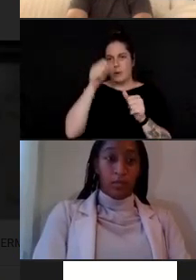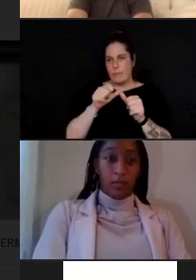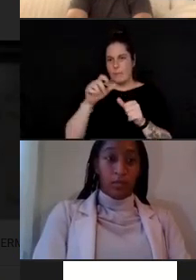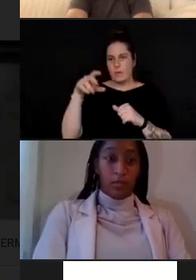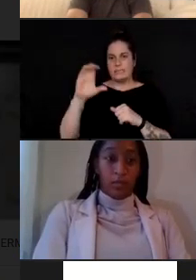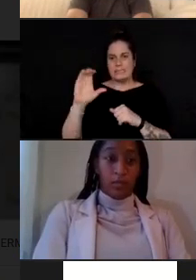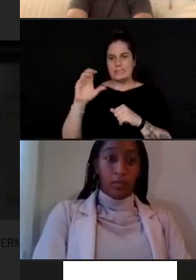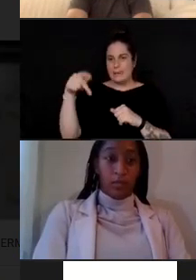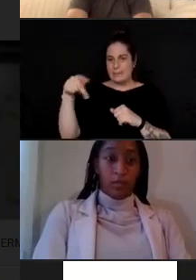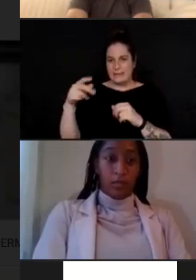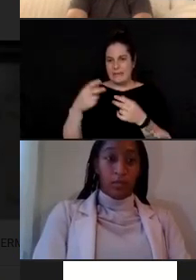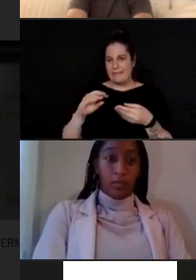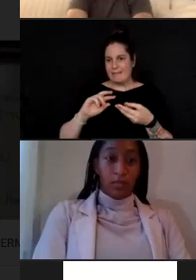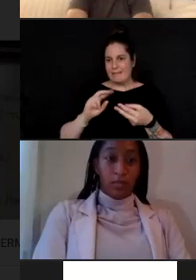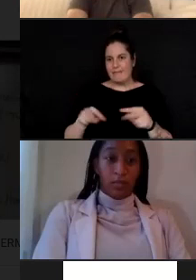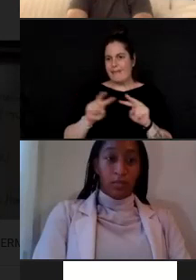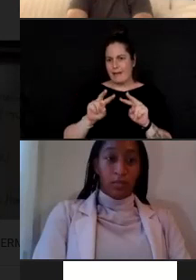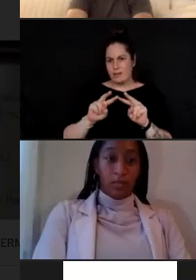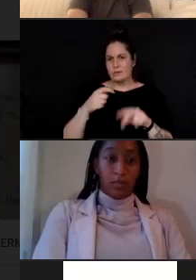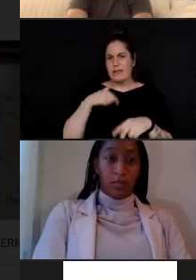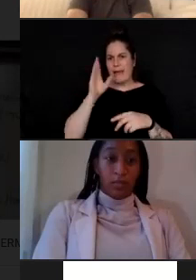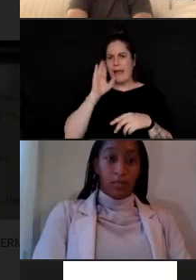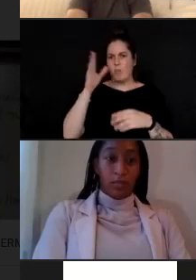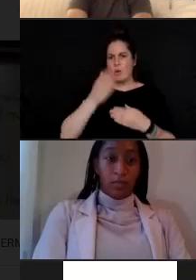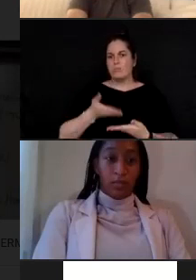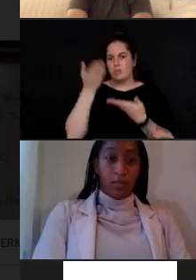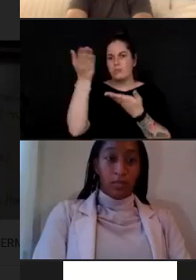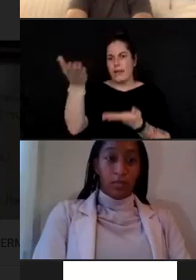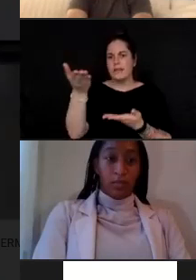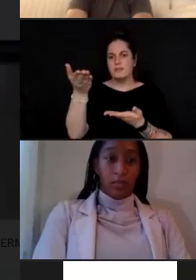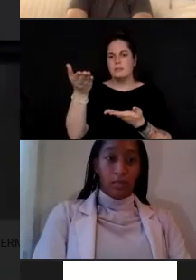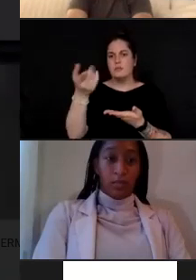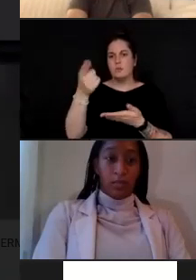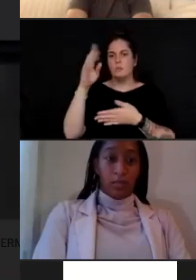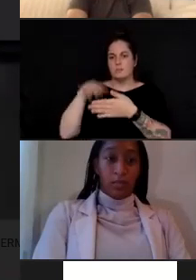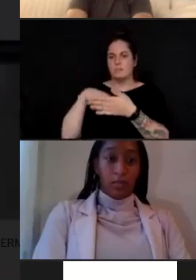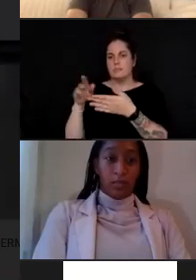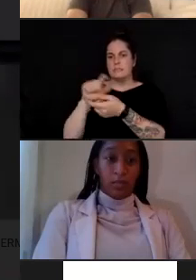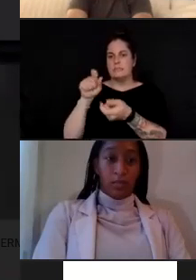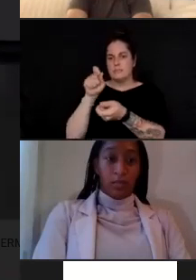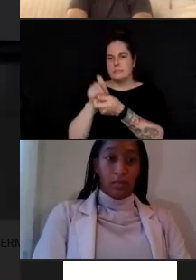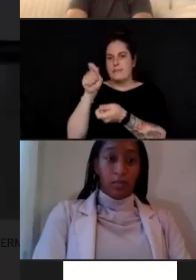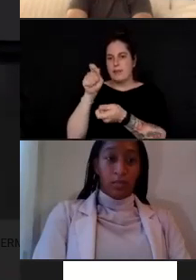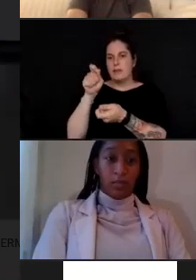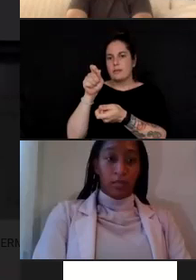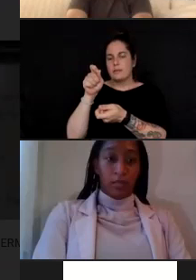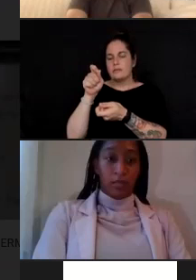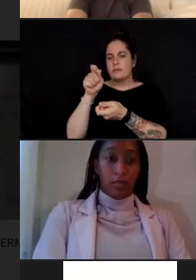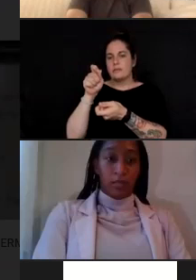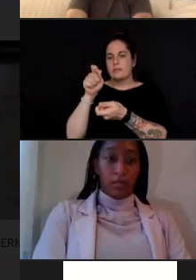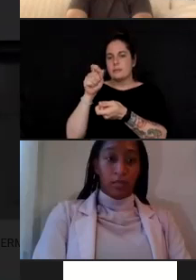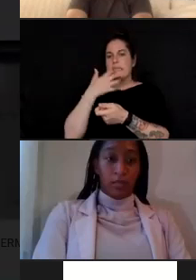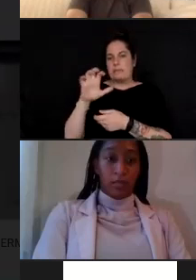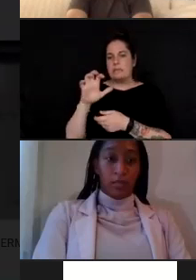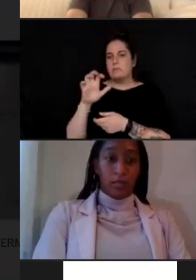you whatever material dependent constants you need. Okay. So now when you